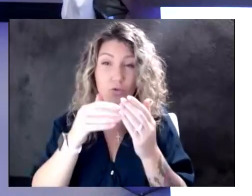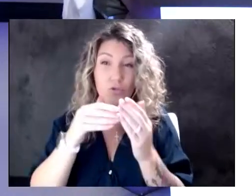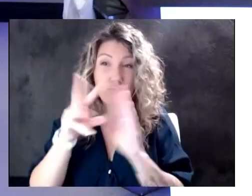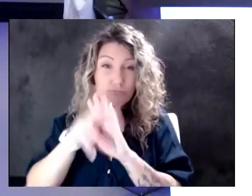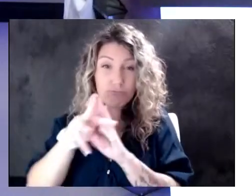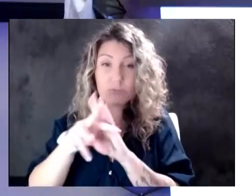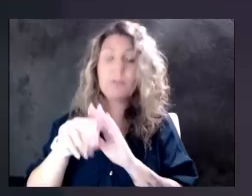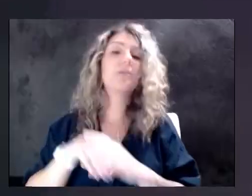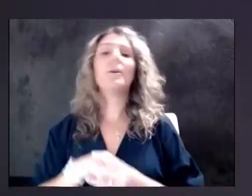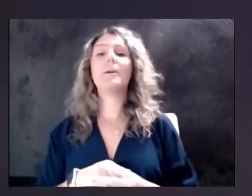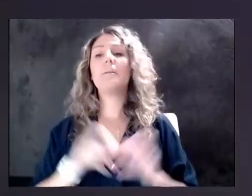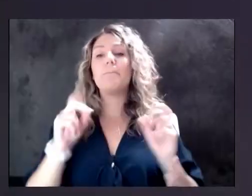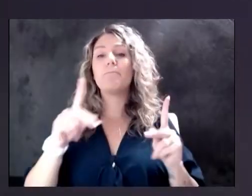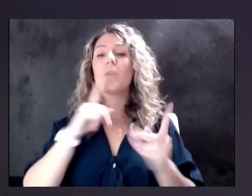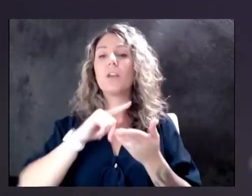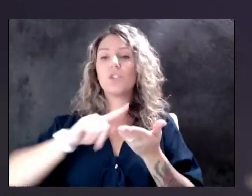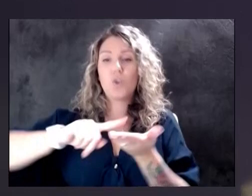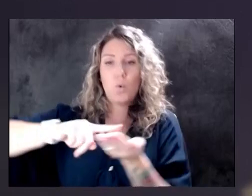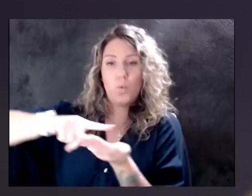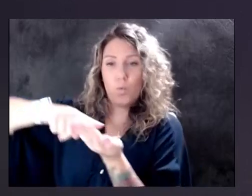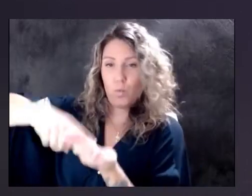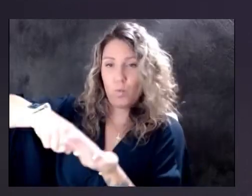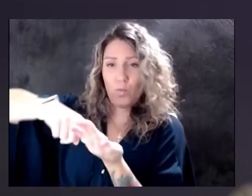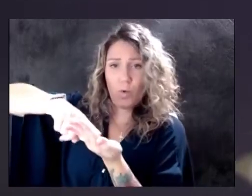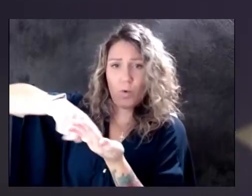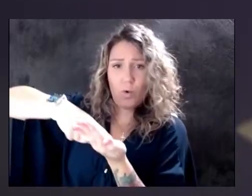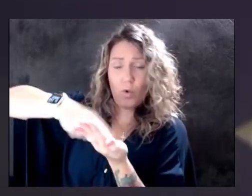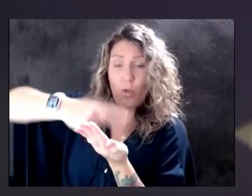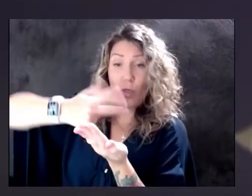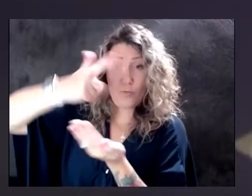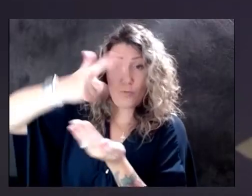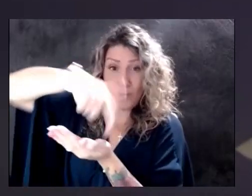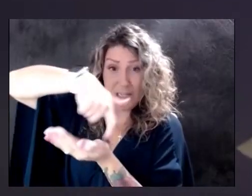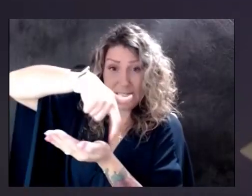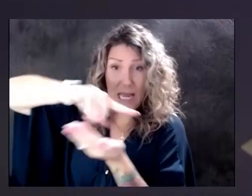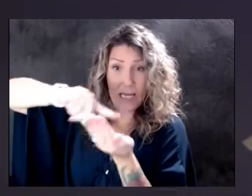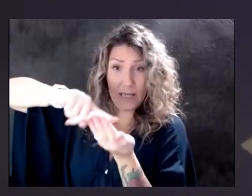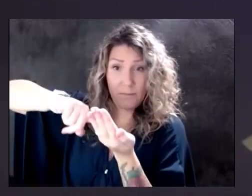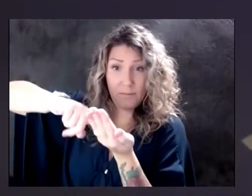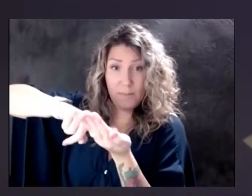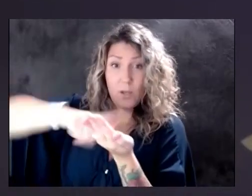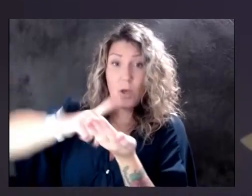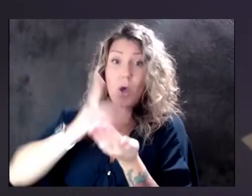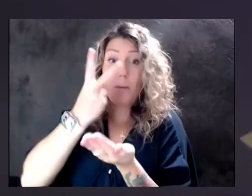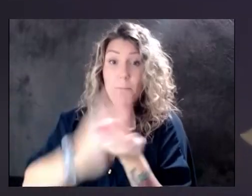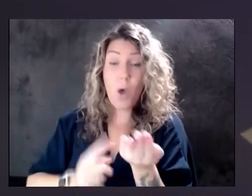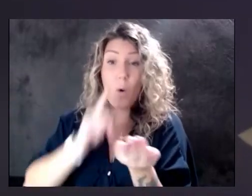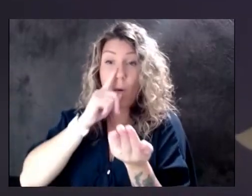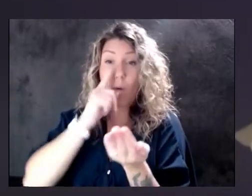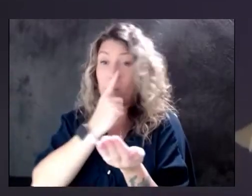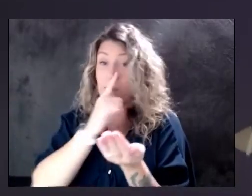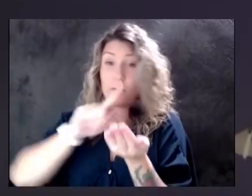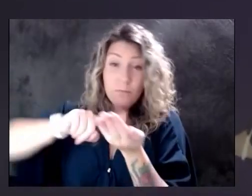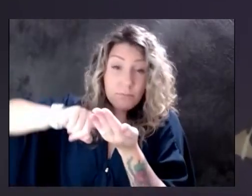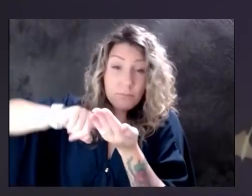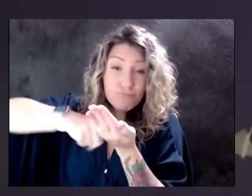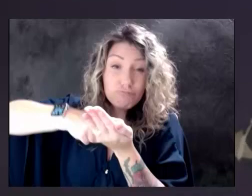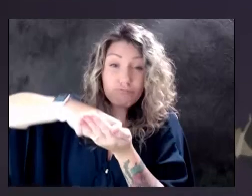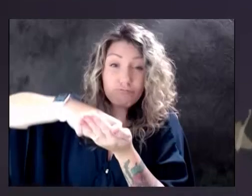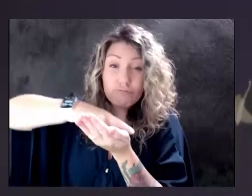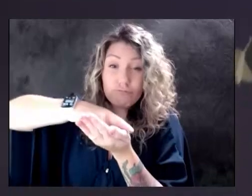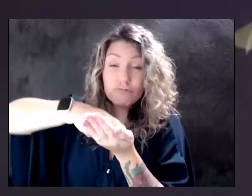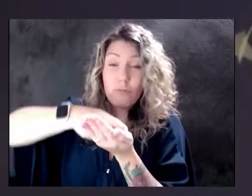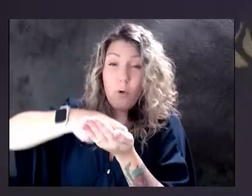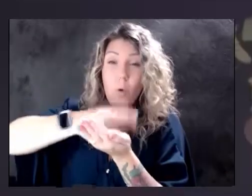it around 3 Swirled it, times. That's okay. really important. We did both of our nose nears, Got both it. sides, swirled around 3 Swirled. times. Okay, now we're going to